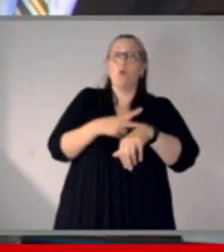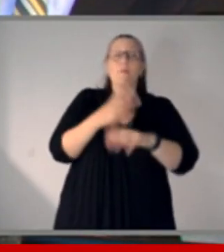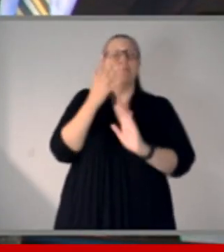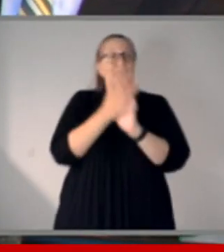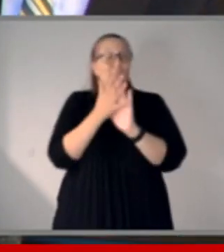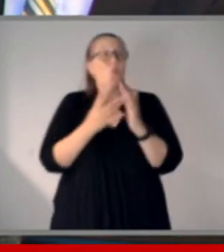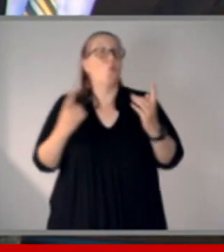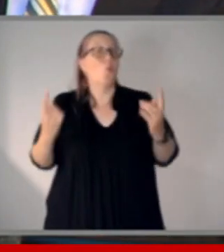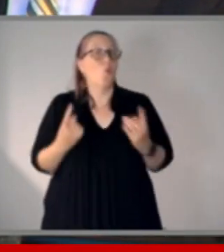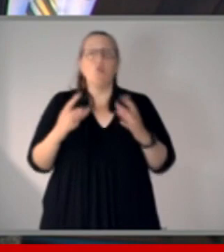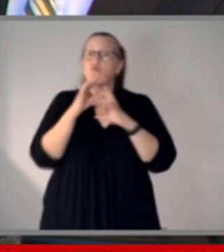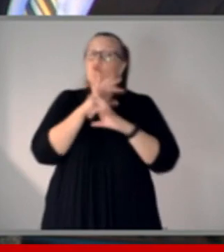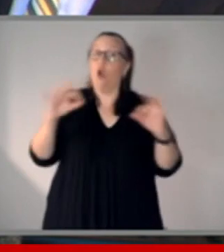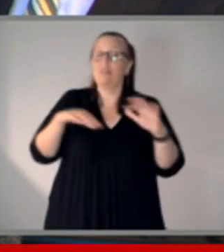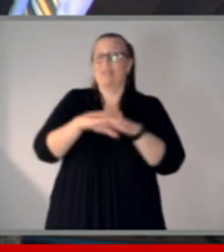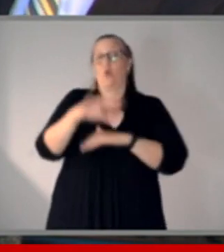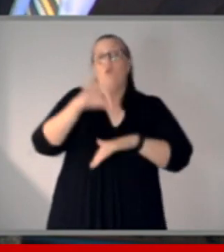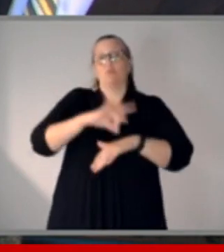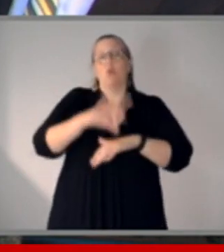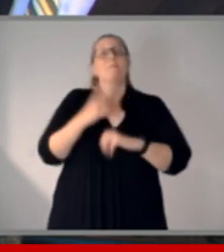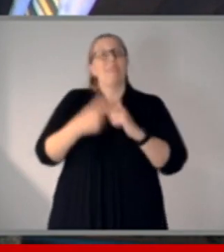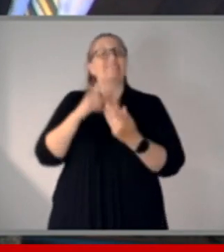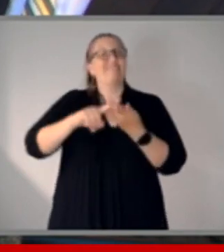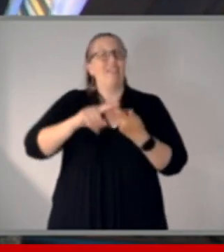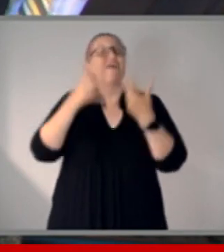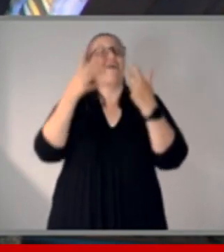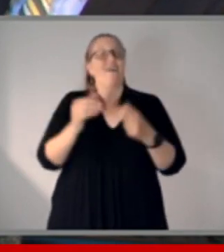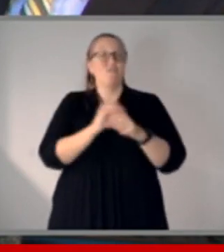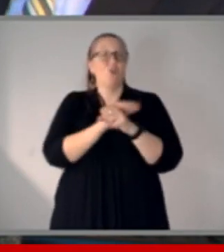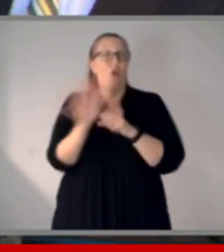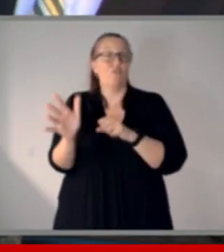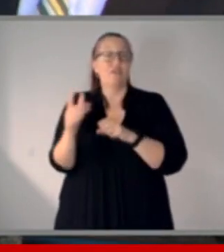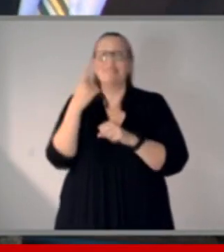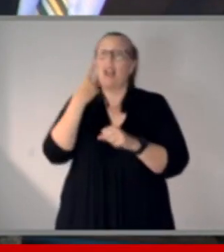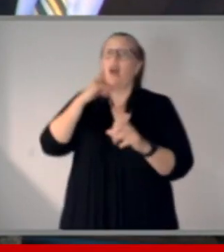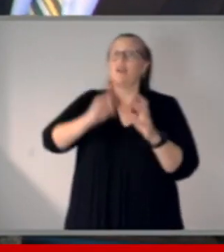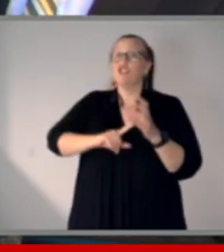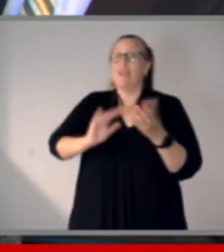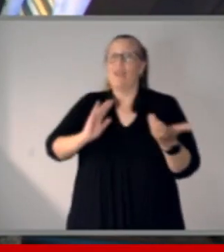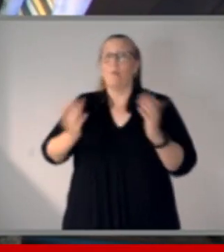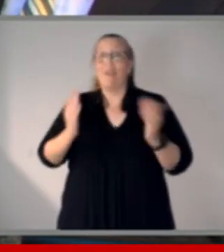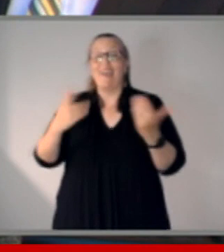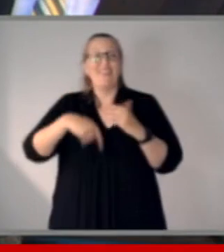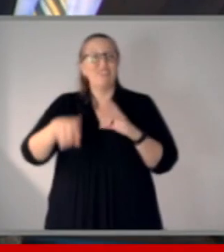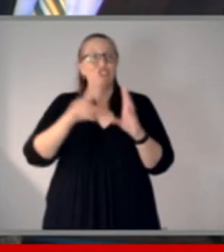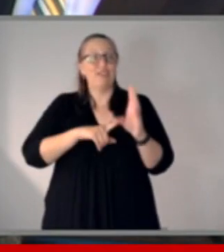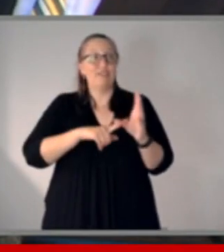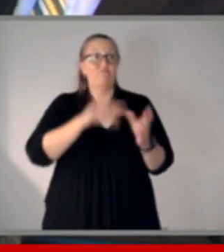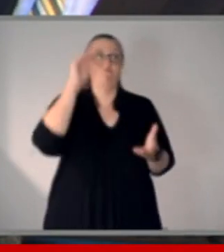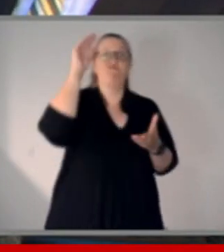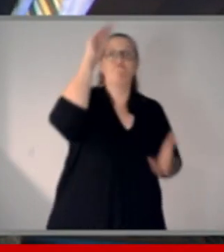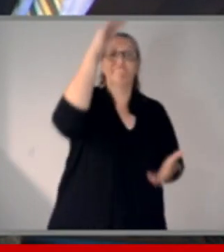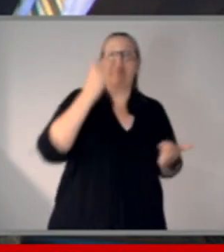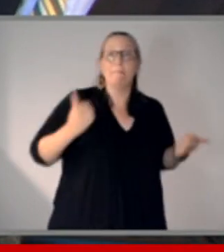non-severe, non-hospitalised cases. So, of course, many more cases last year compared with this year. That hospitalisation